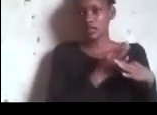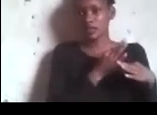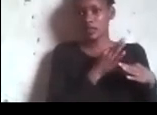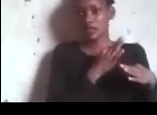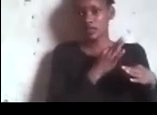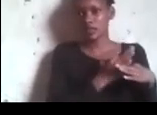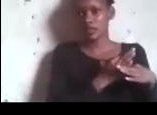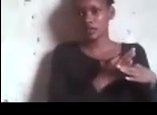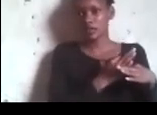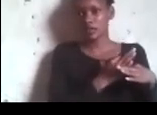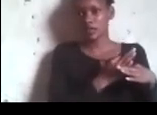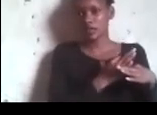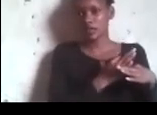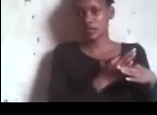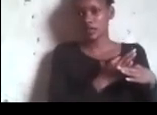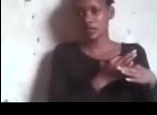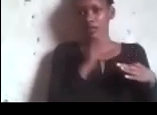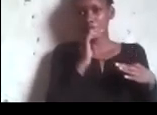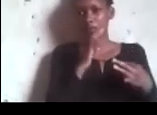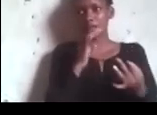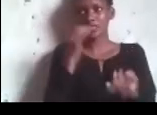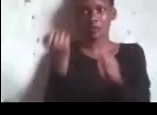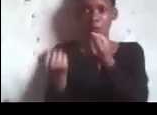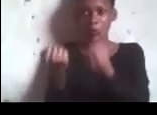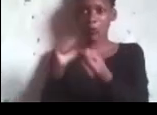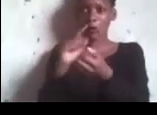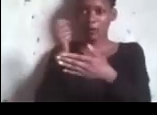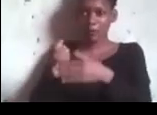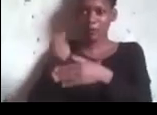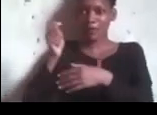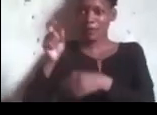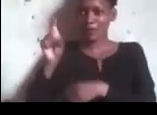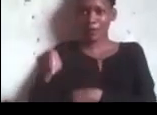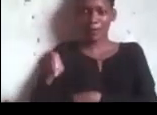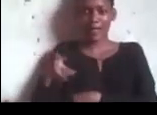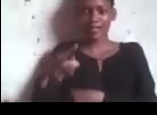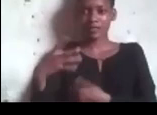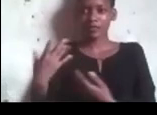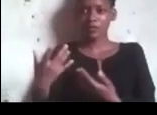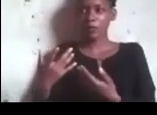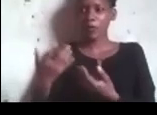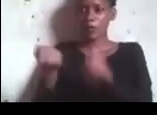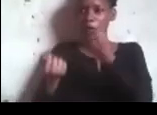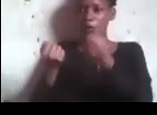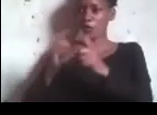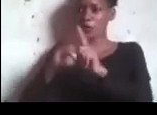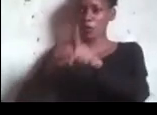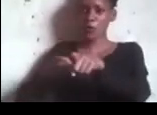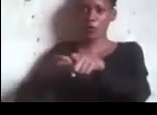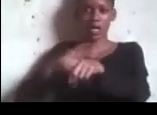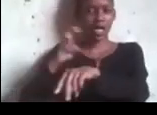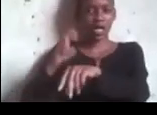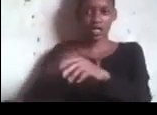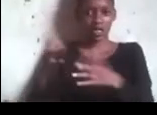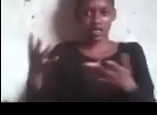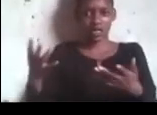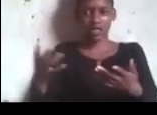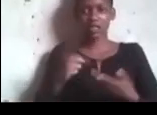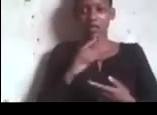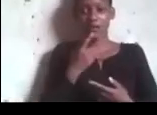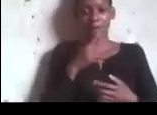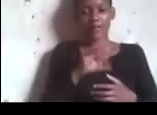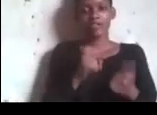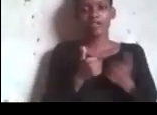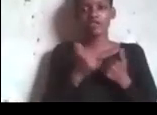any expenses going to court to get a court order. So, but the challenge in this one as well is